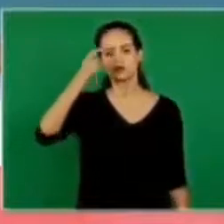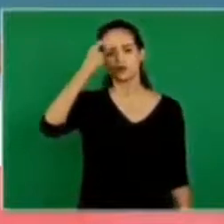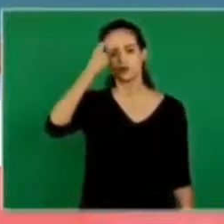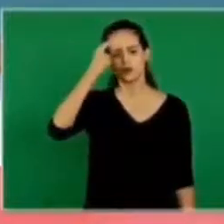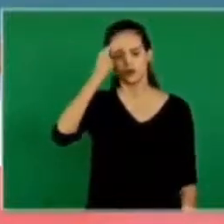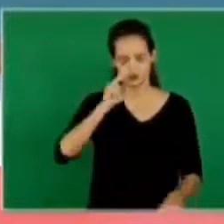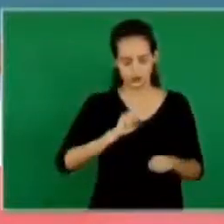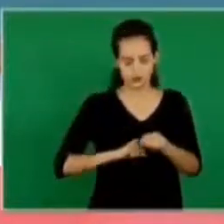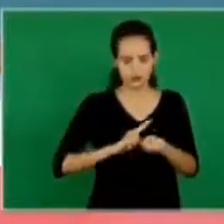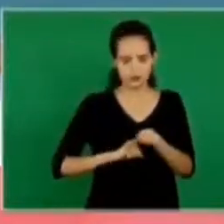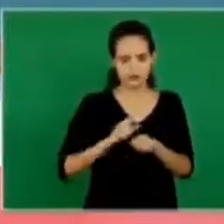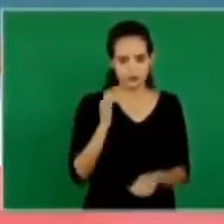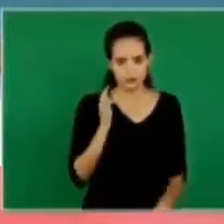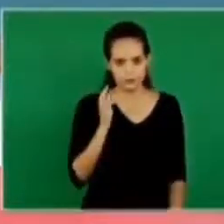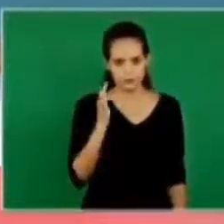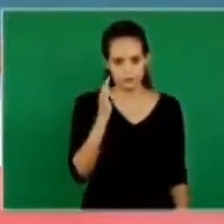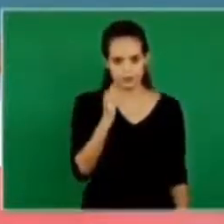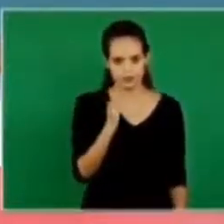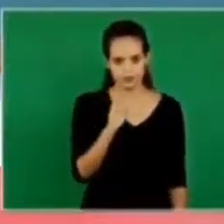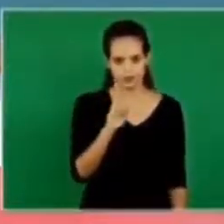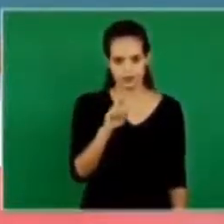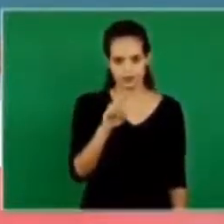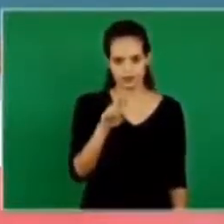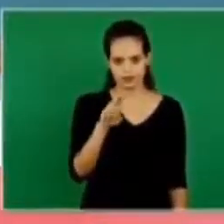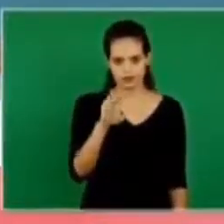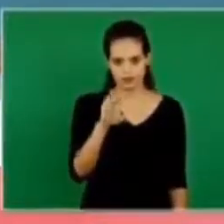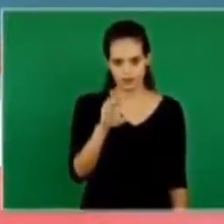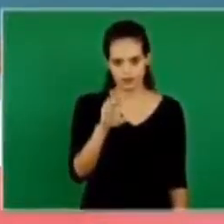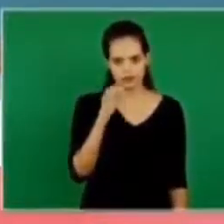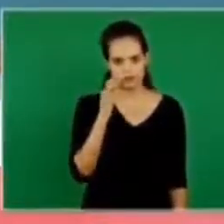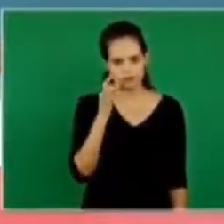the knowledge of the time called soon.